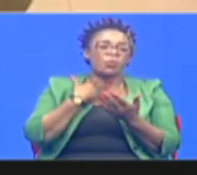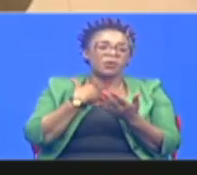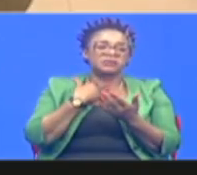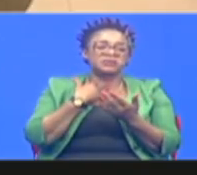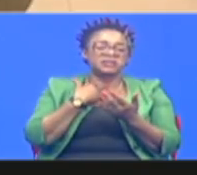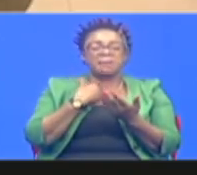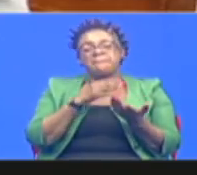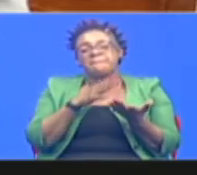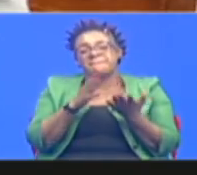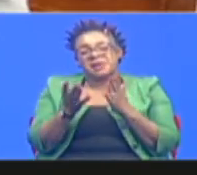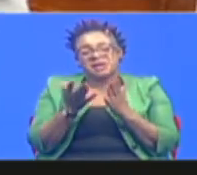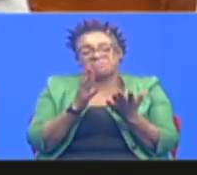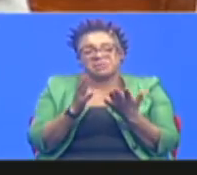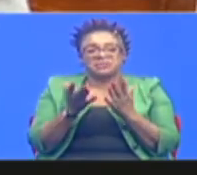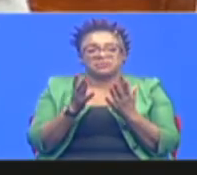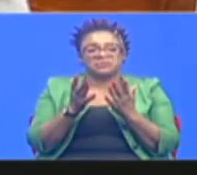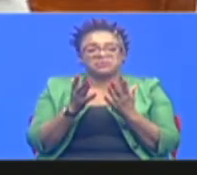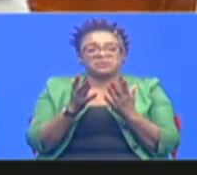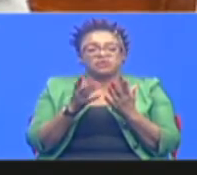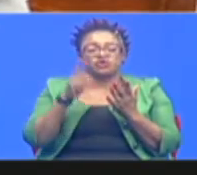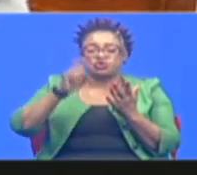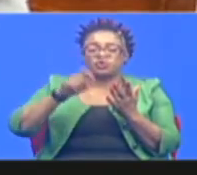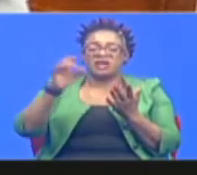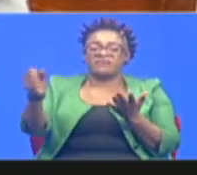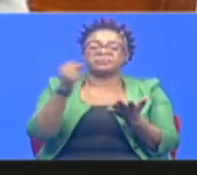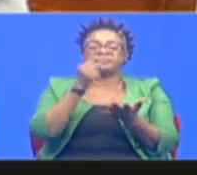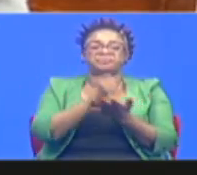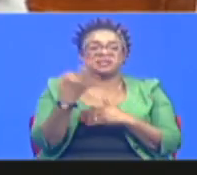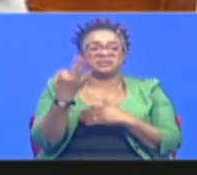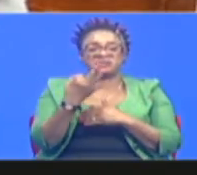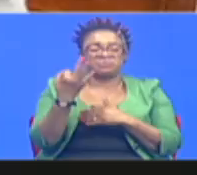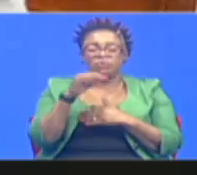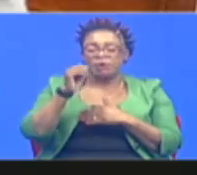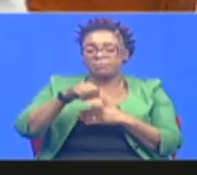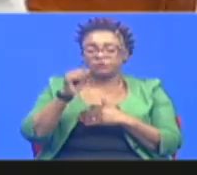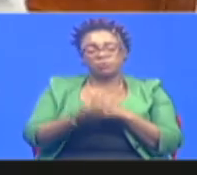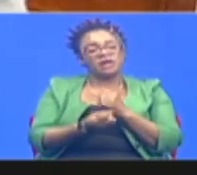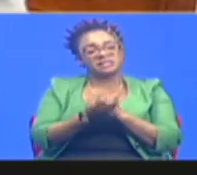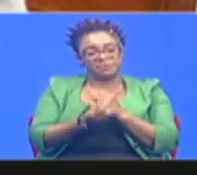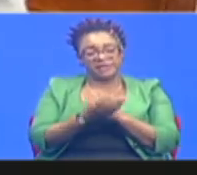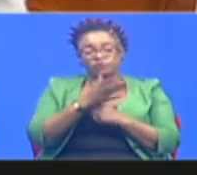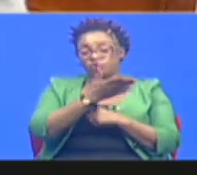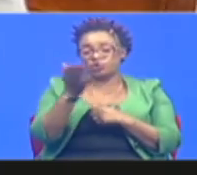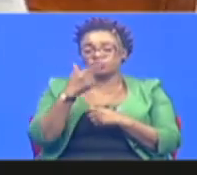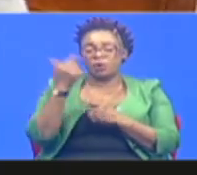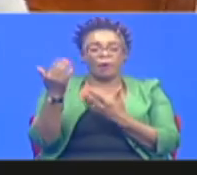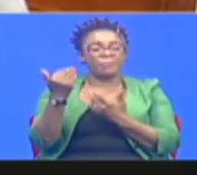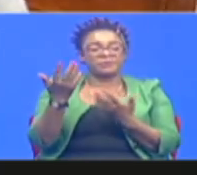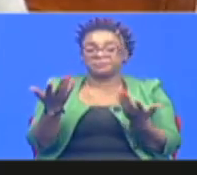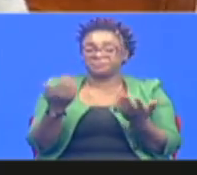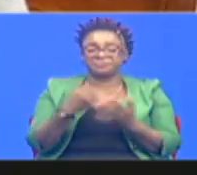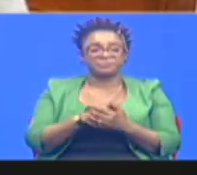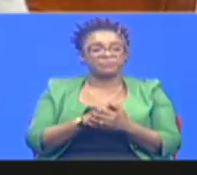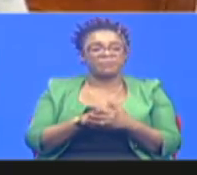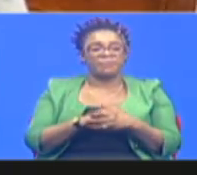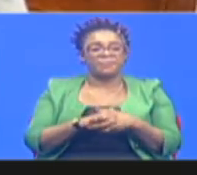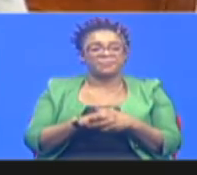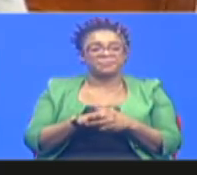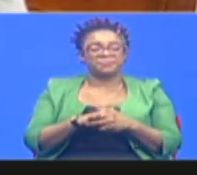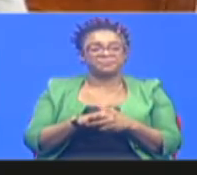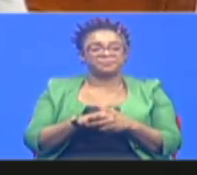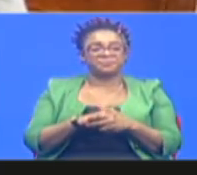perhaps have picked, I believe. Yes. Could you give an explanation to those who are hoping for that? Thank you. I